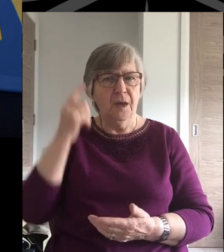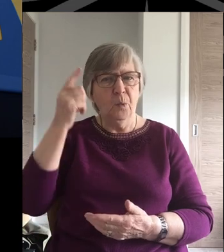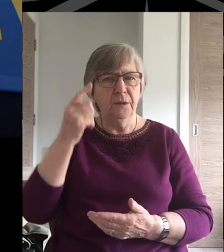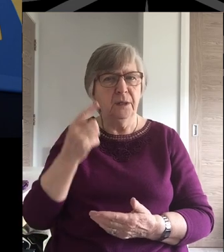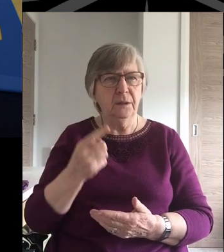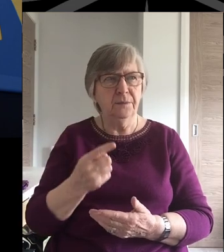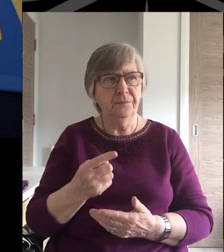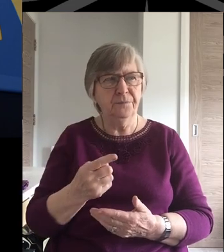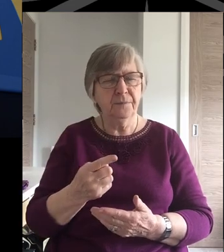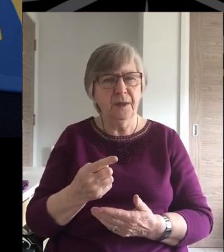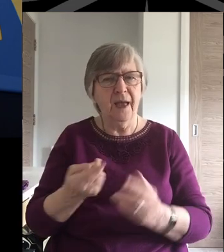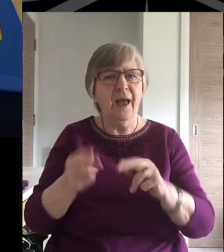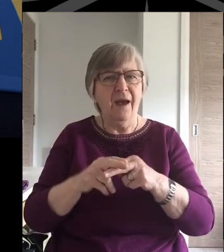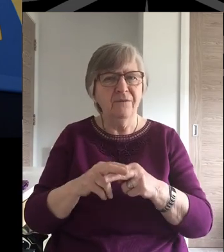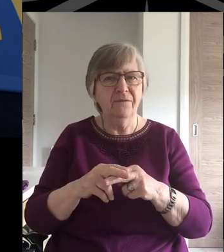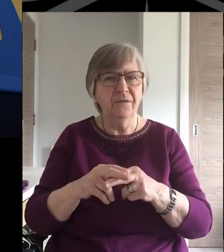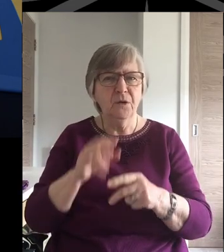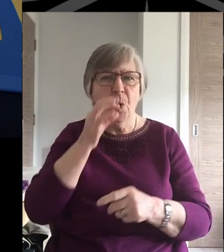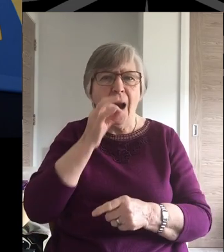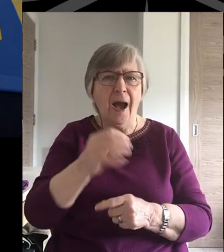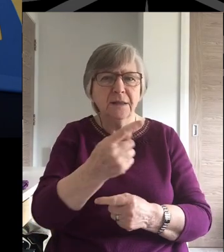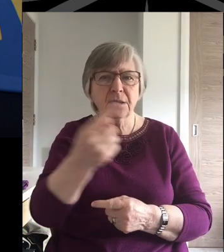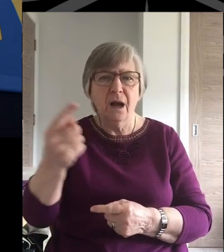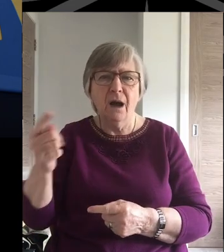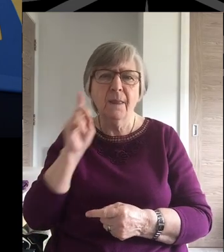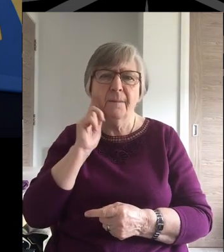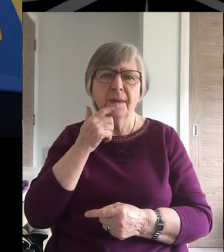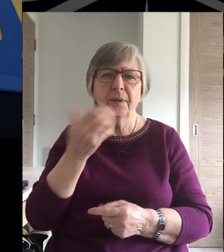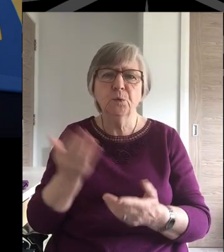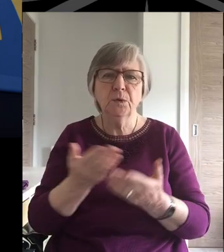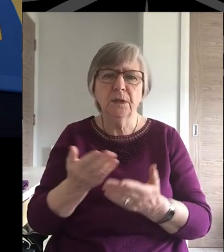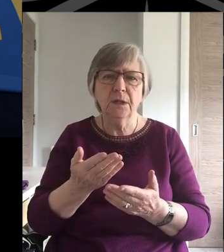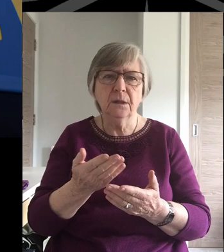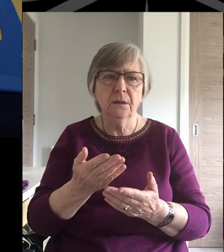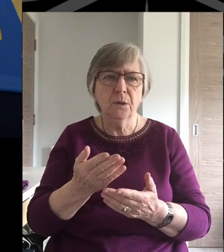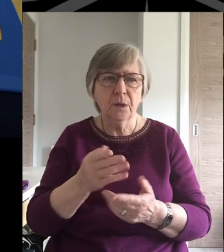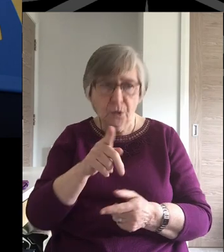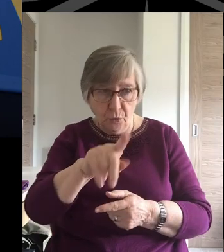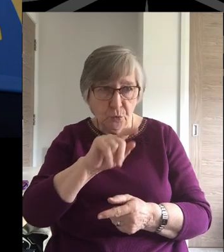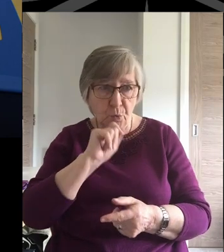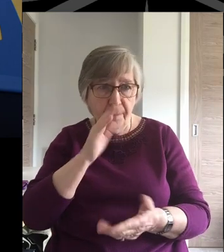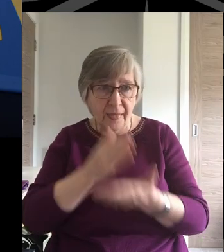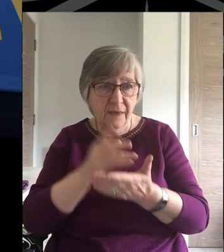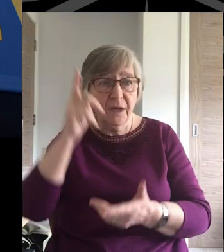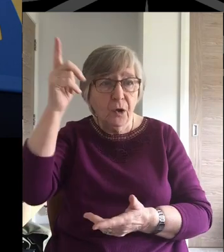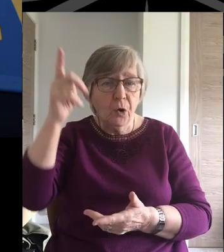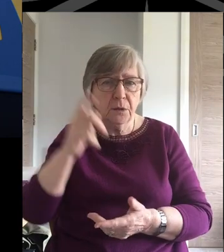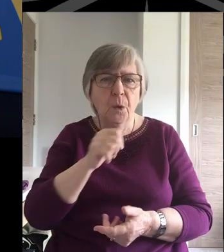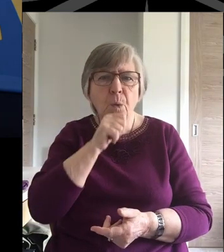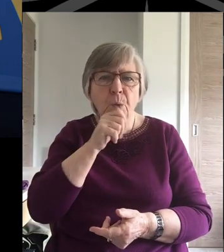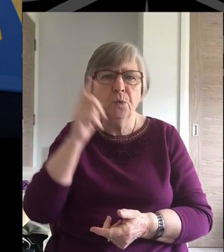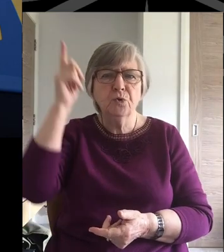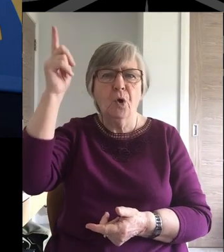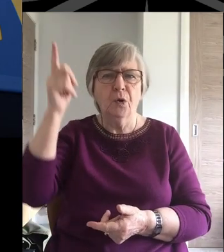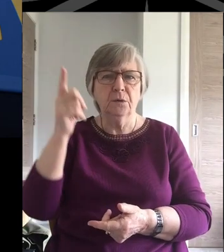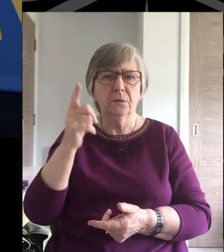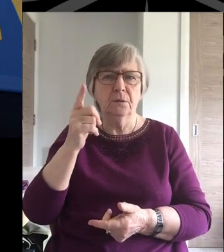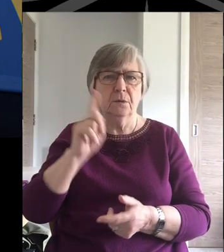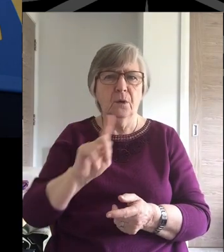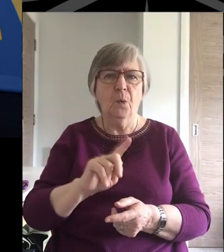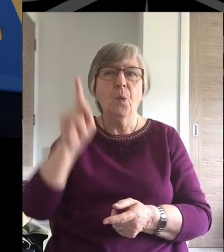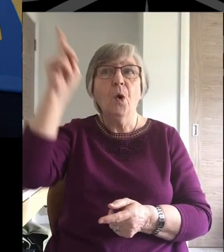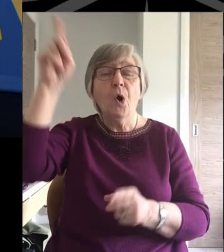well many folks today would be able to answer the question, okay, you say you believe in God, but who is he and what's he